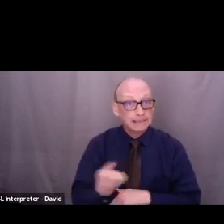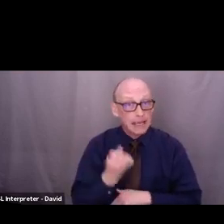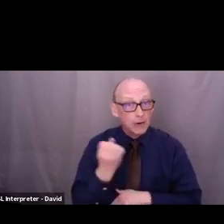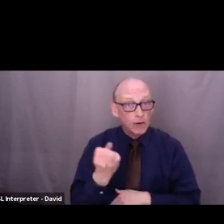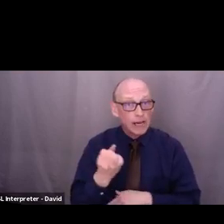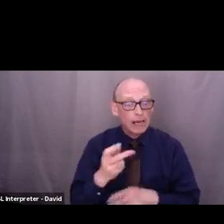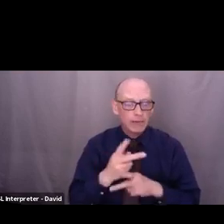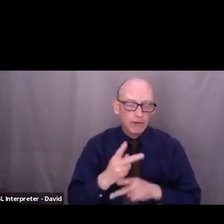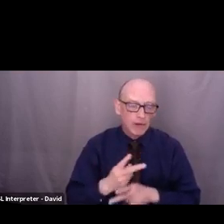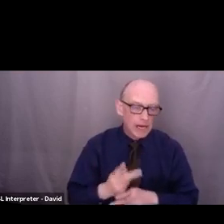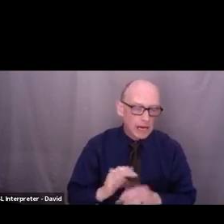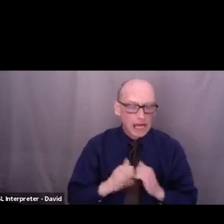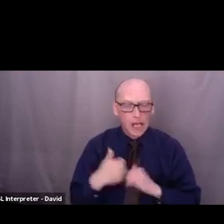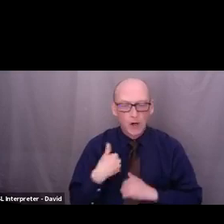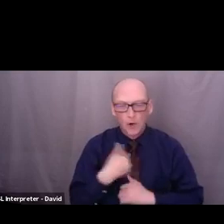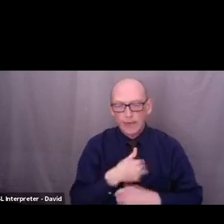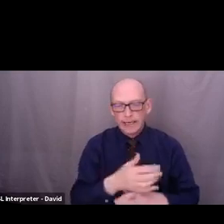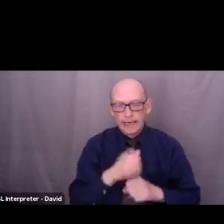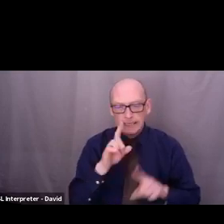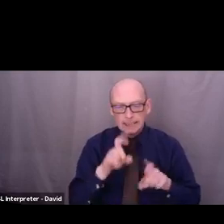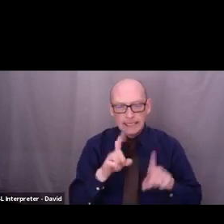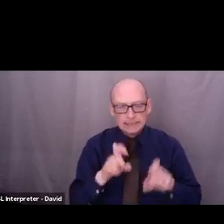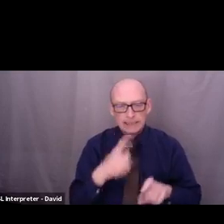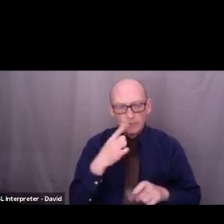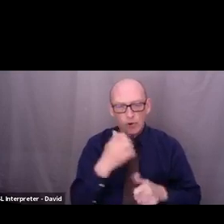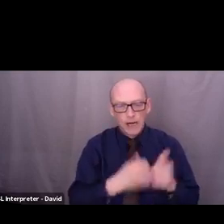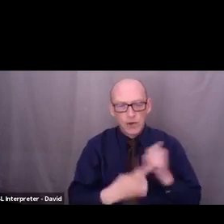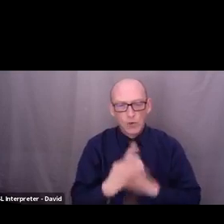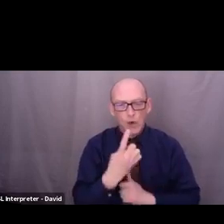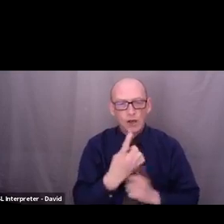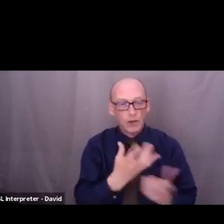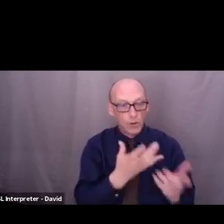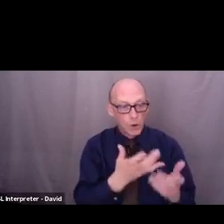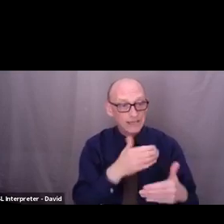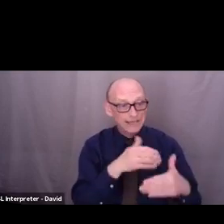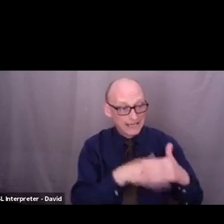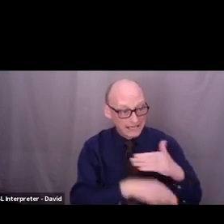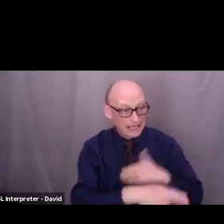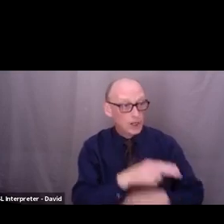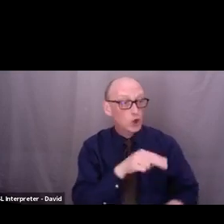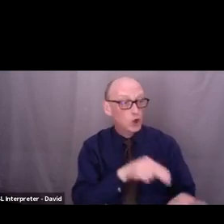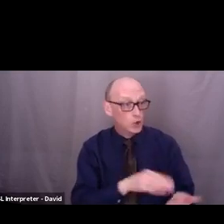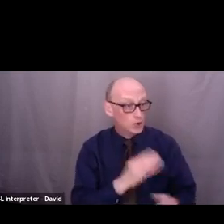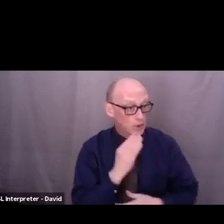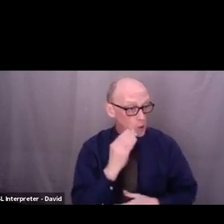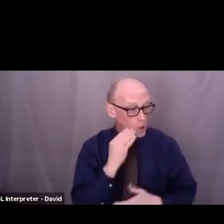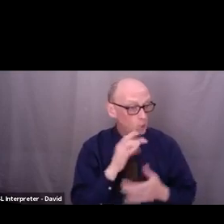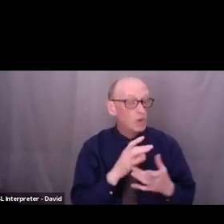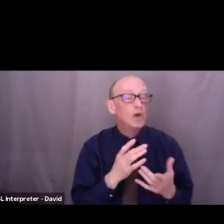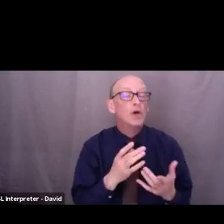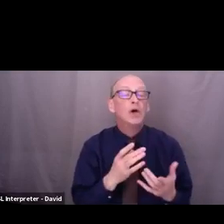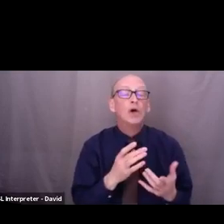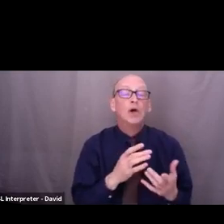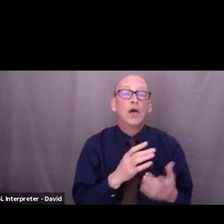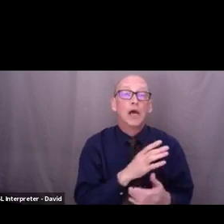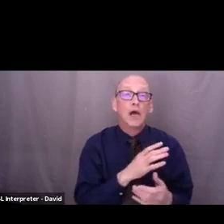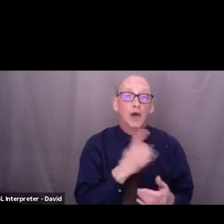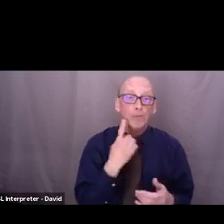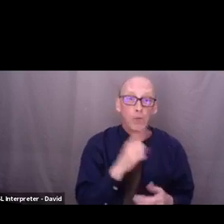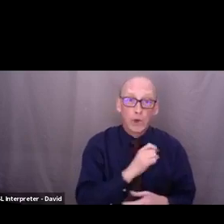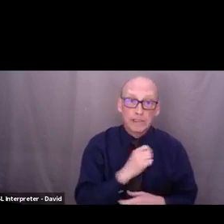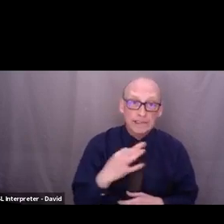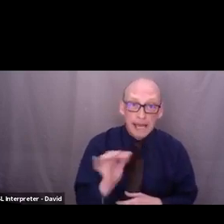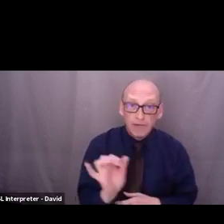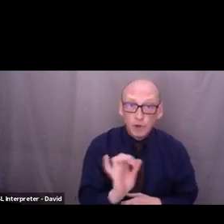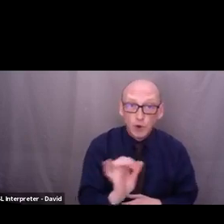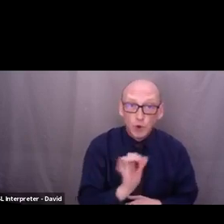get testing for anybody who wants it in nursing homes relative to the residents or their staff. Doesn't mean that they're all going to take it,